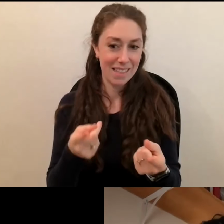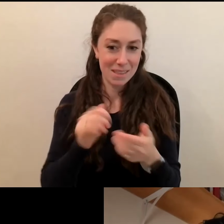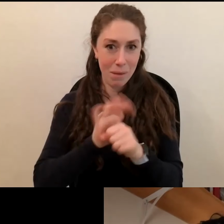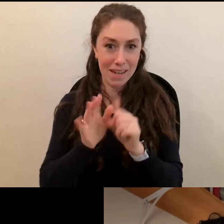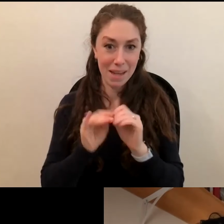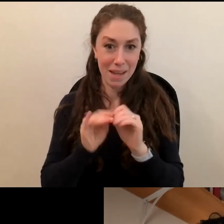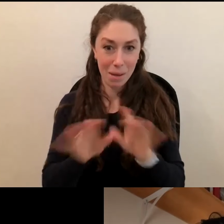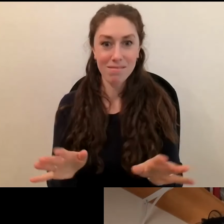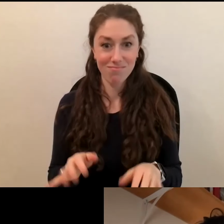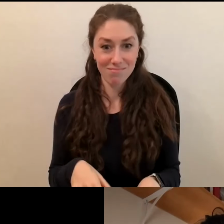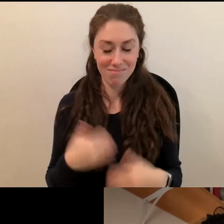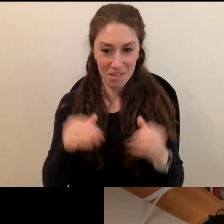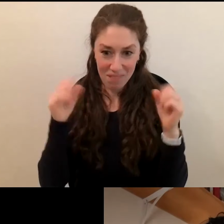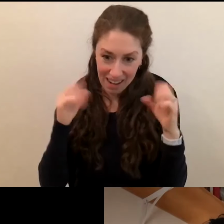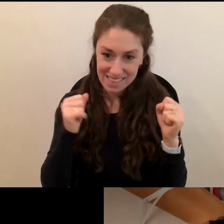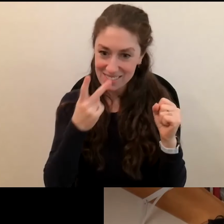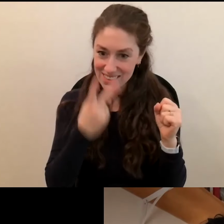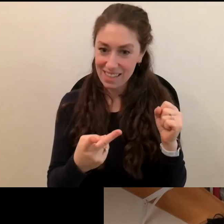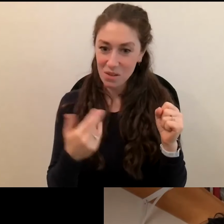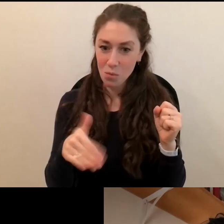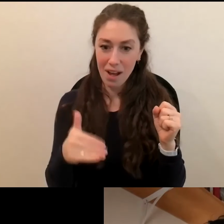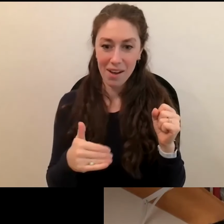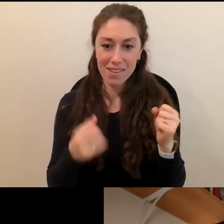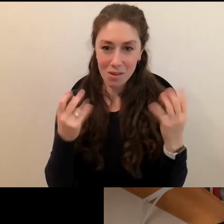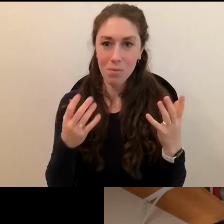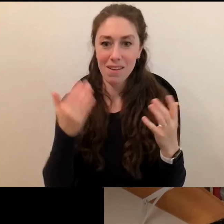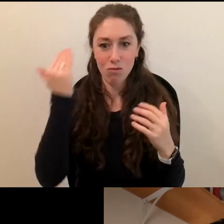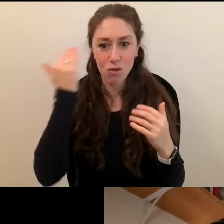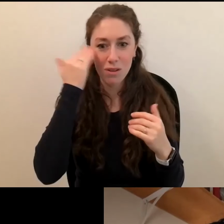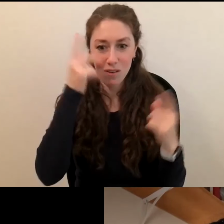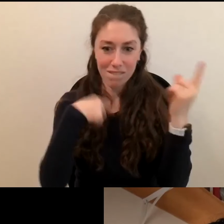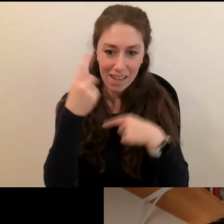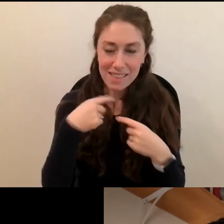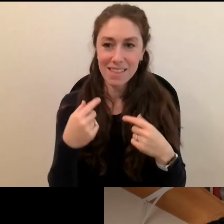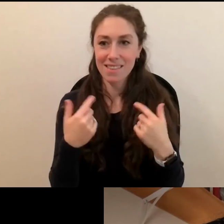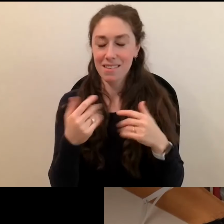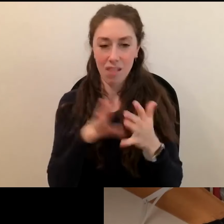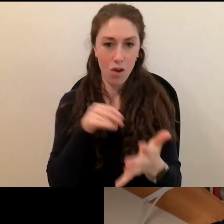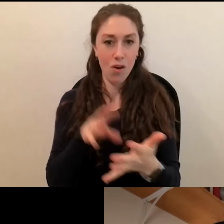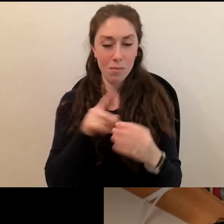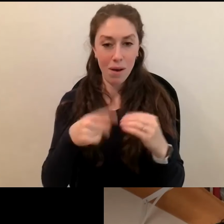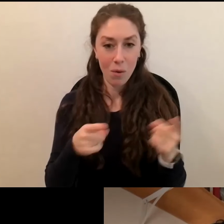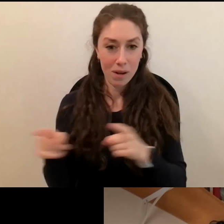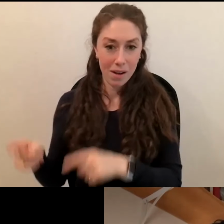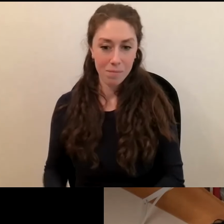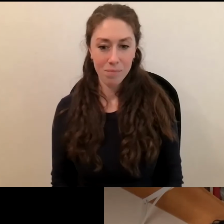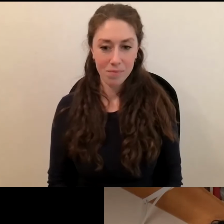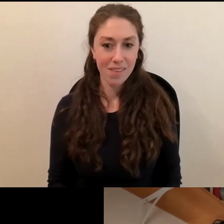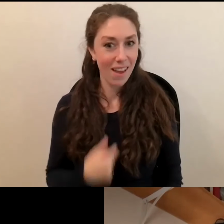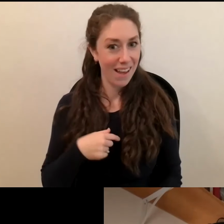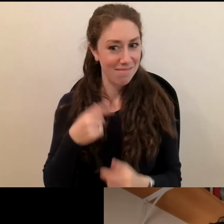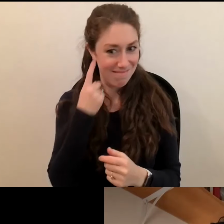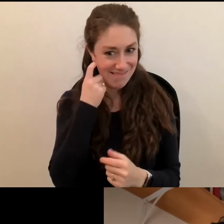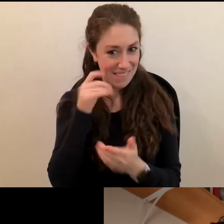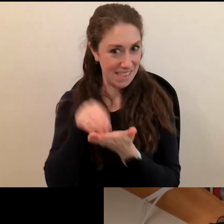pandemic, so it's kind of amazing to see so many familiar faces and to hear about everything that's happening. I took a lot of notes during